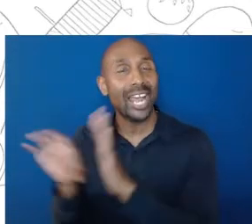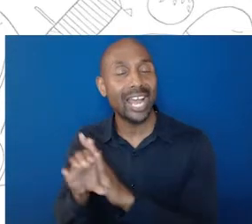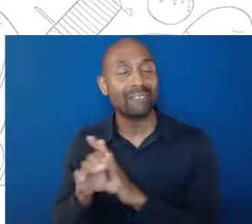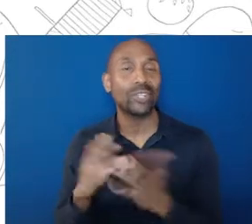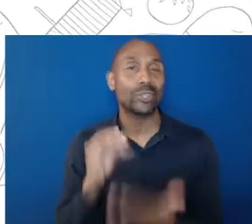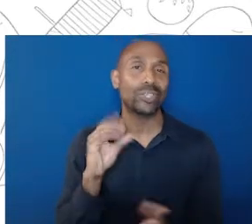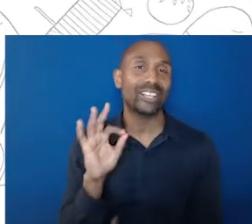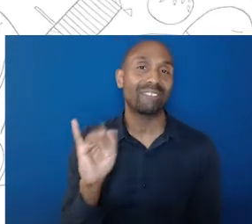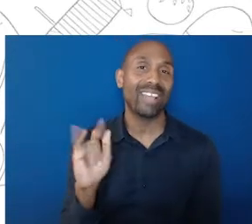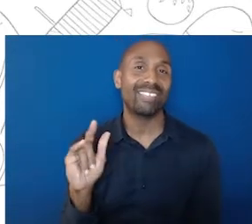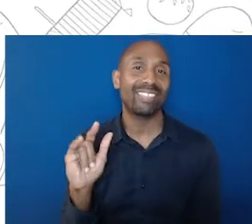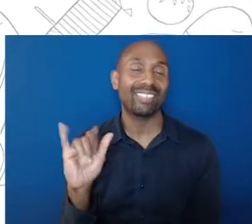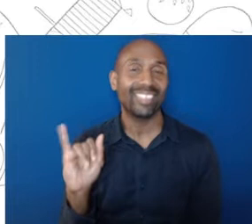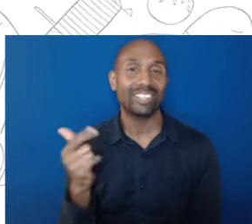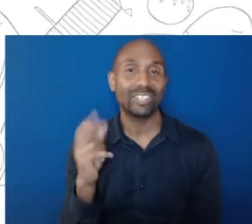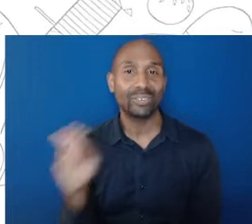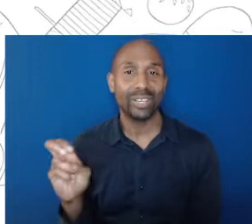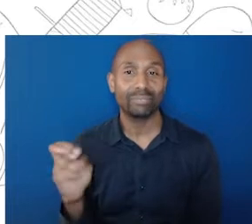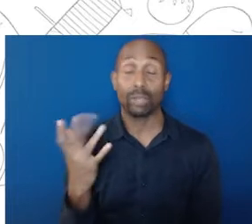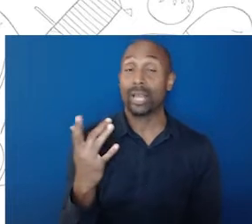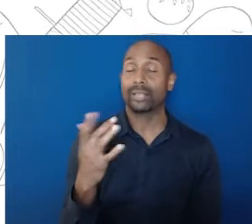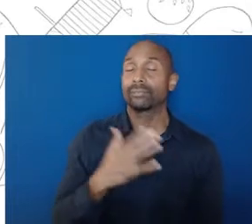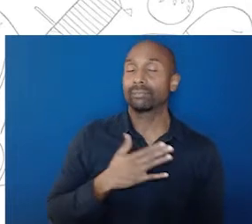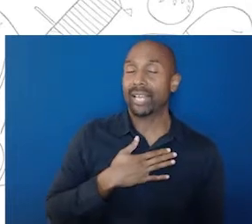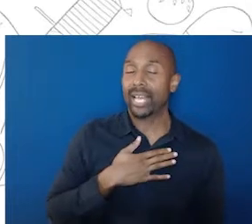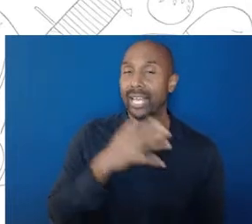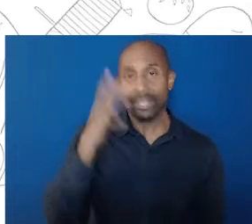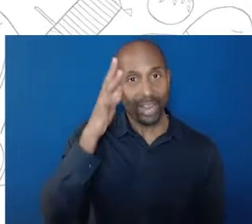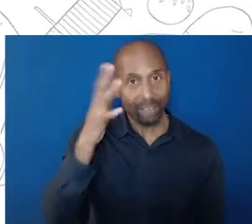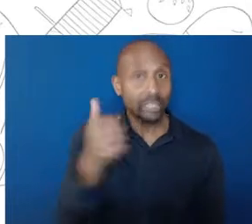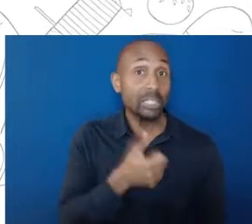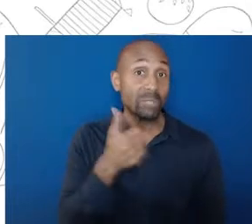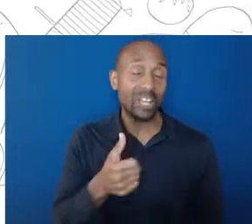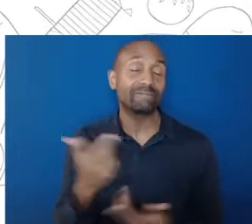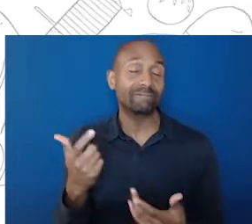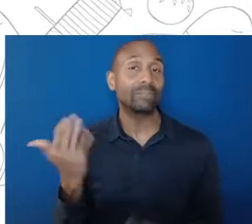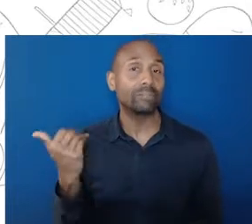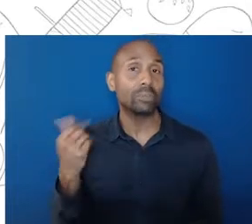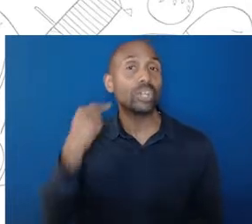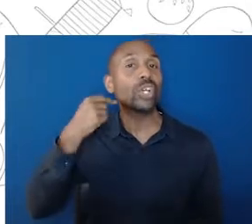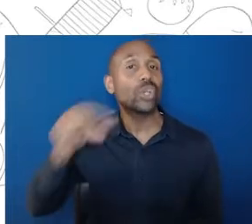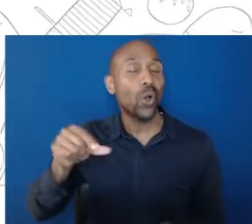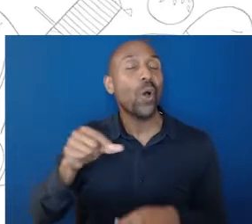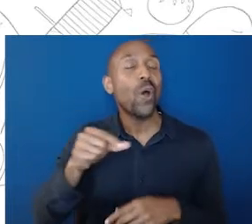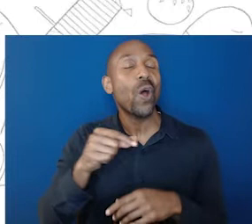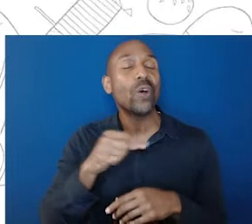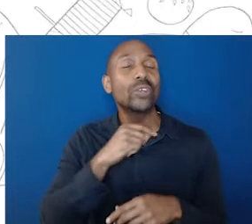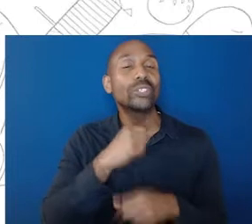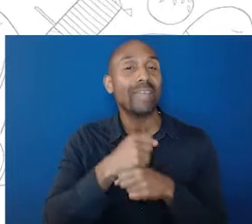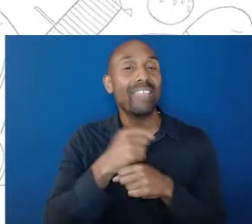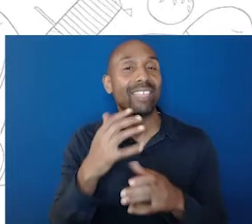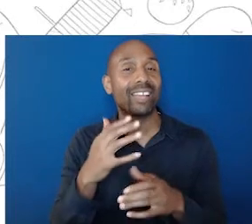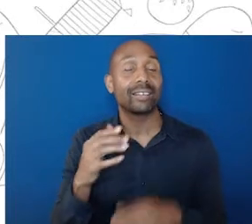of filigree, because my grandfather, as I mentioned, was a goldsmith in